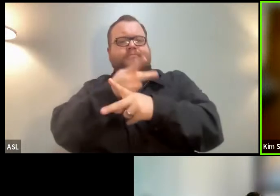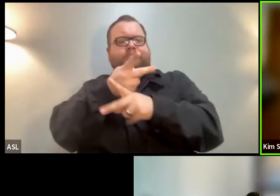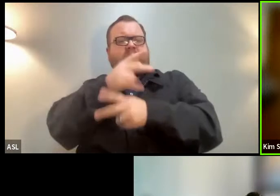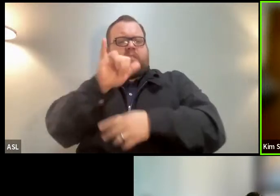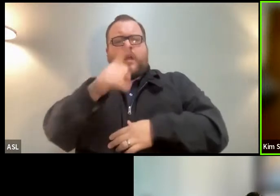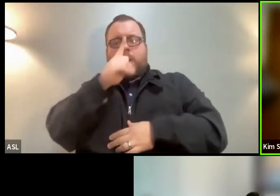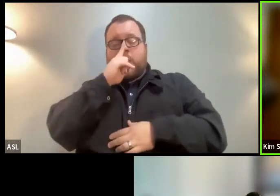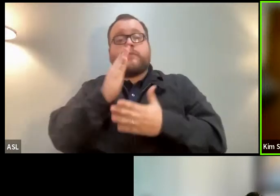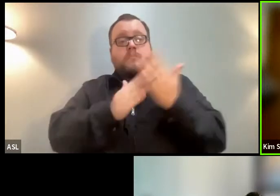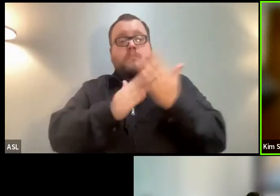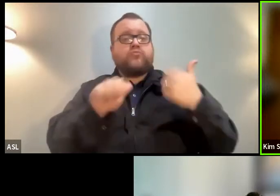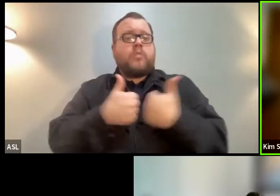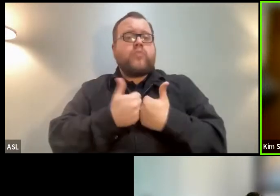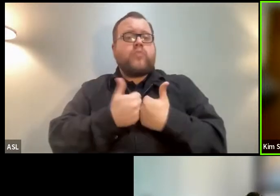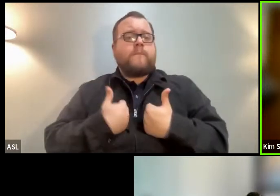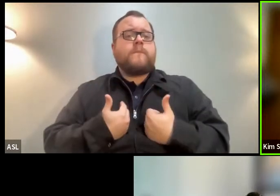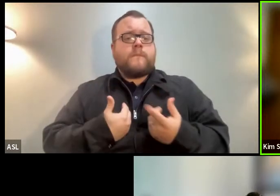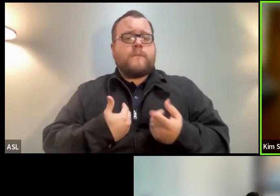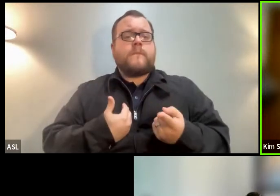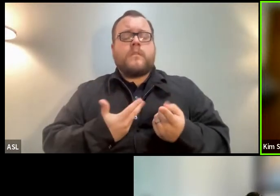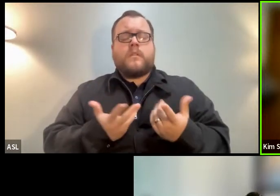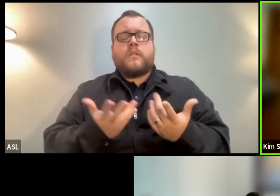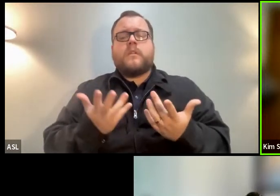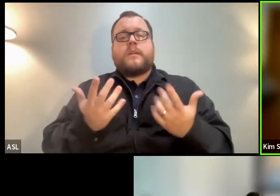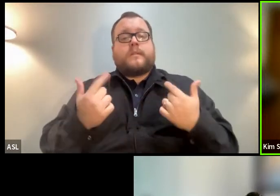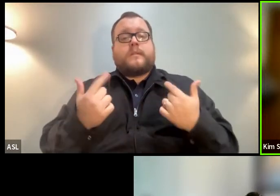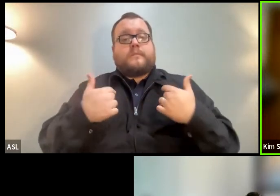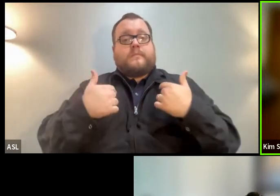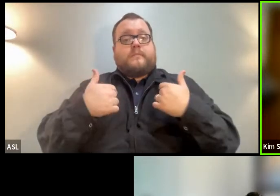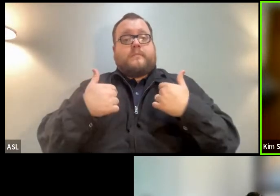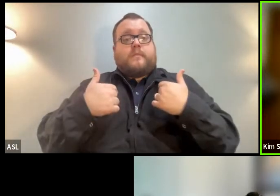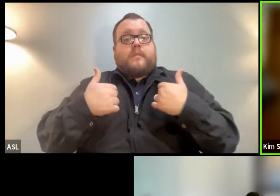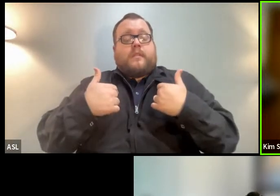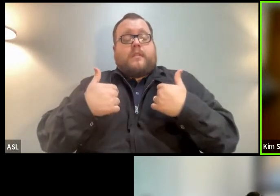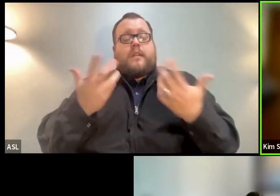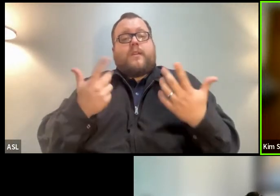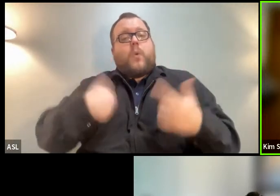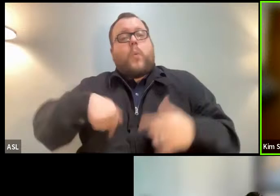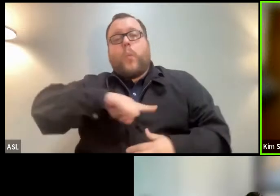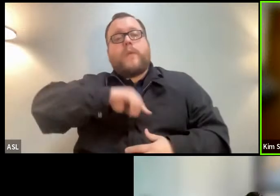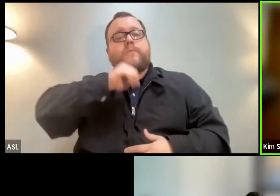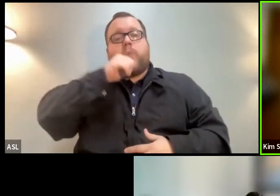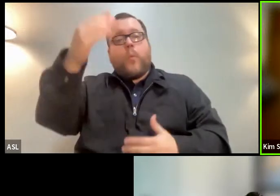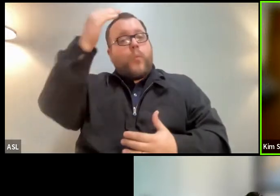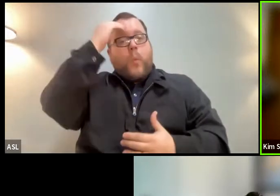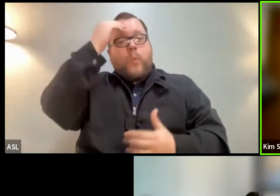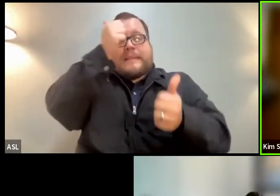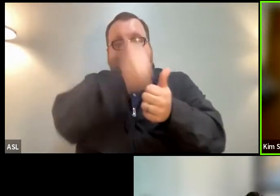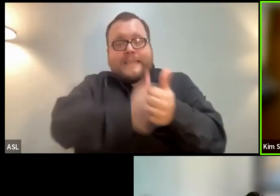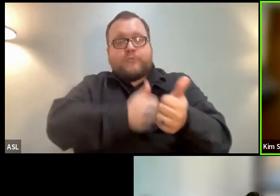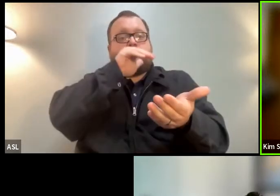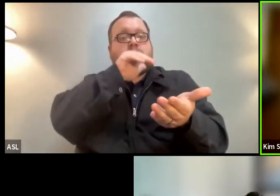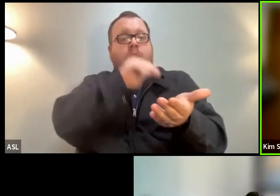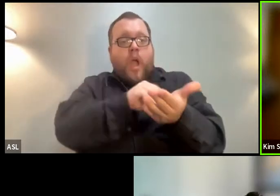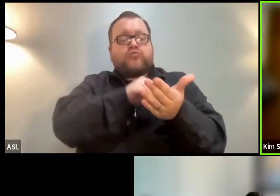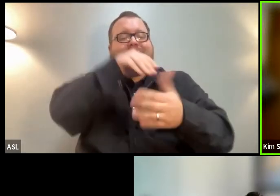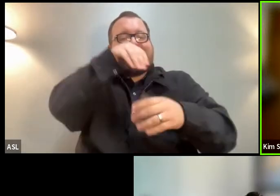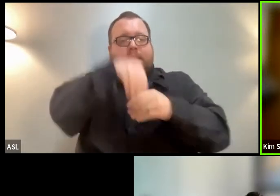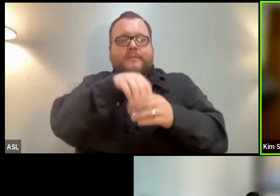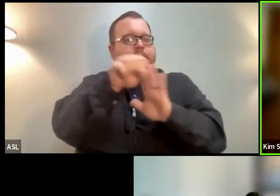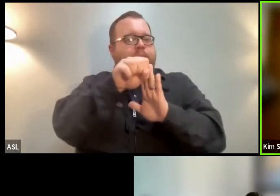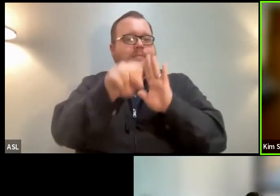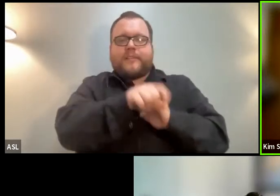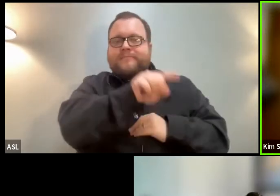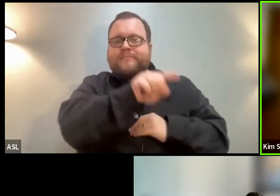challenges. I don't know we don't know every medical provider within the state. We don't